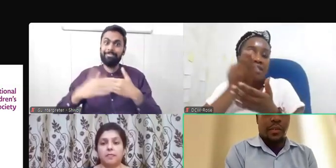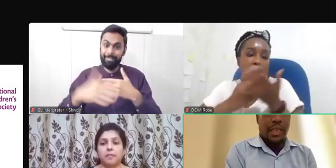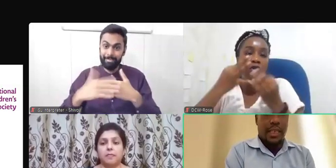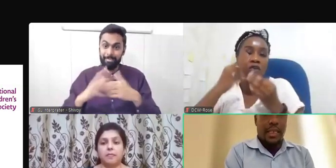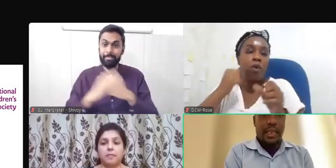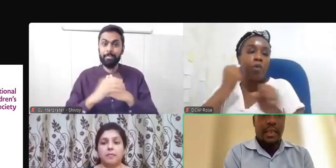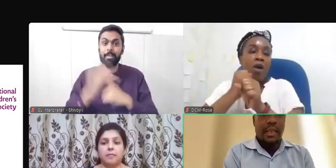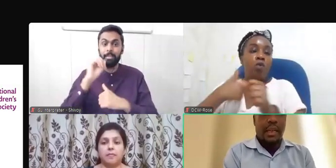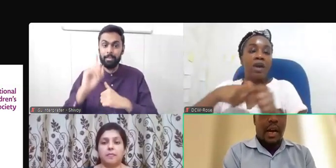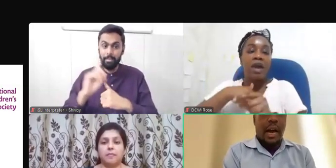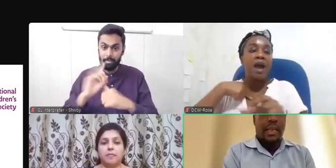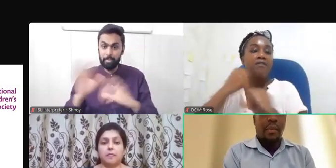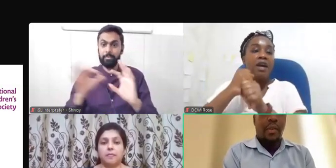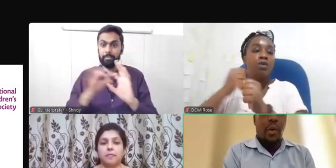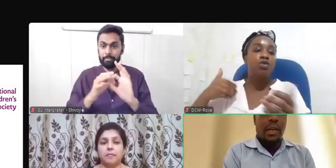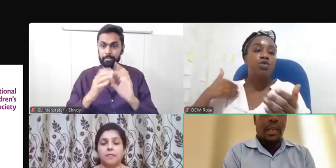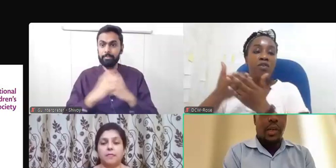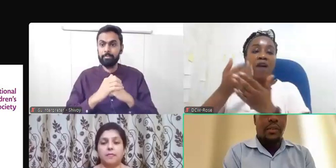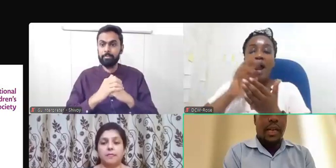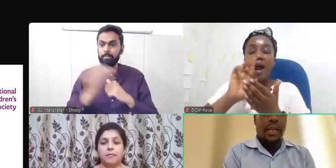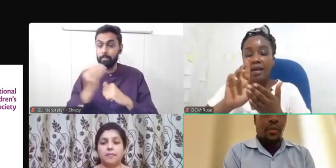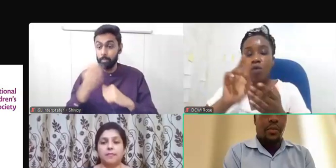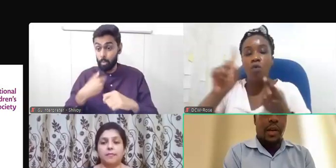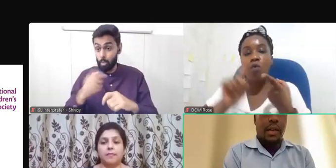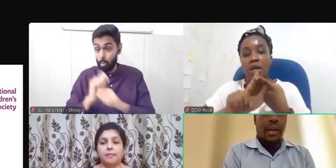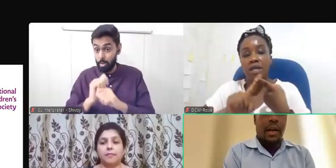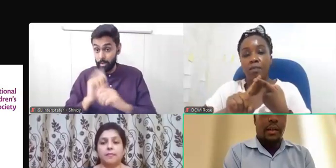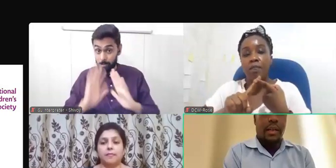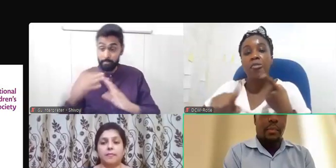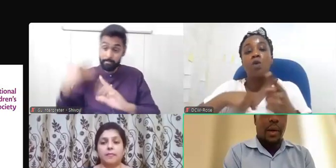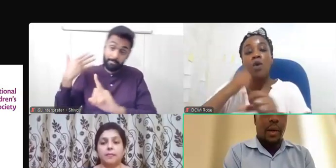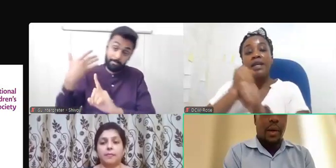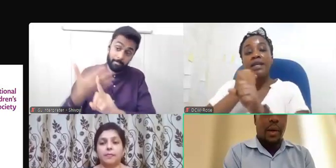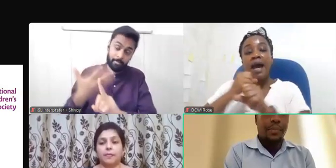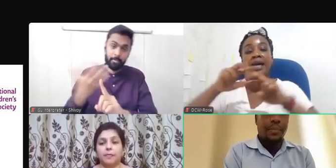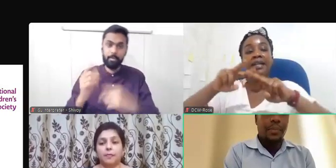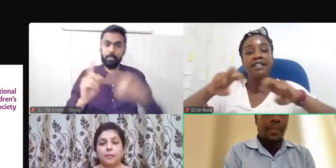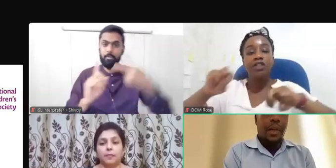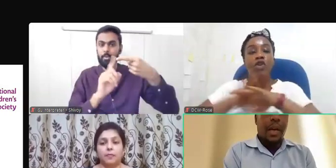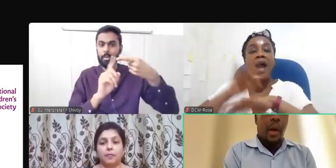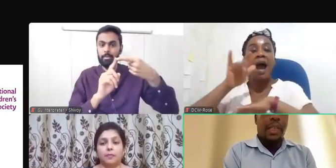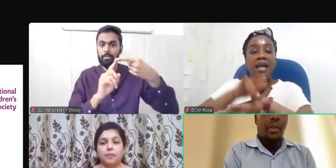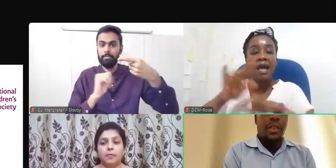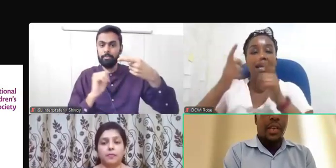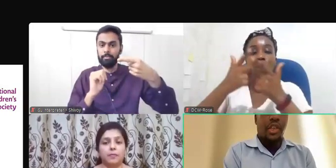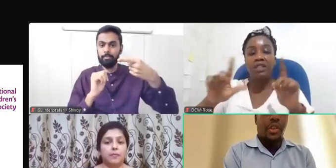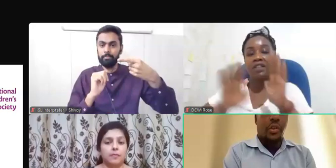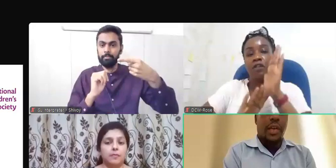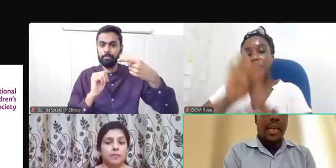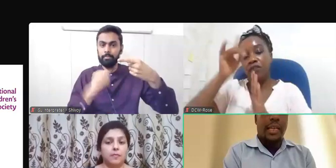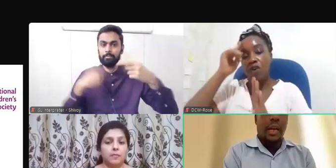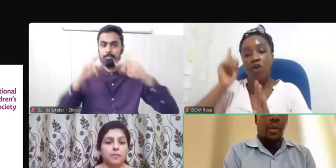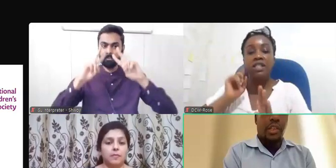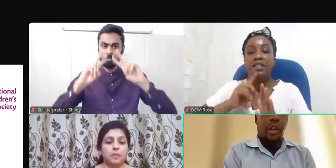terms of deafness. Some of the work that we have done so far are, number one, we did a research